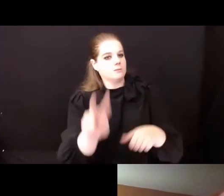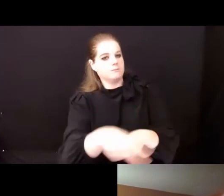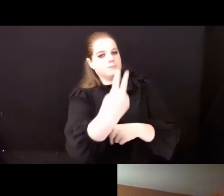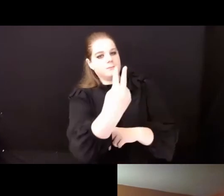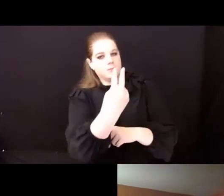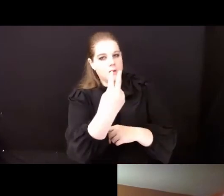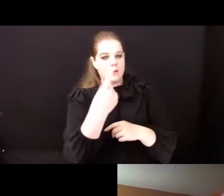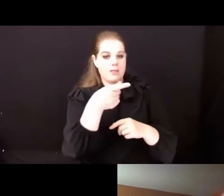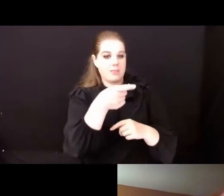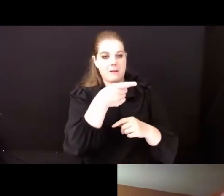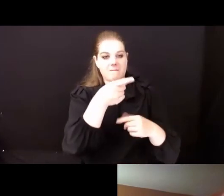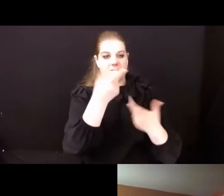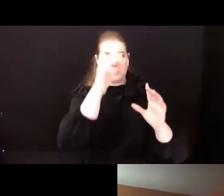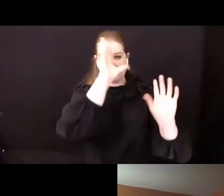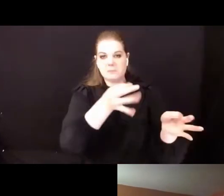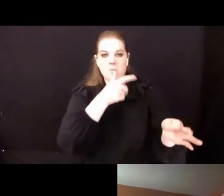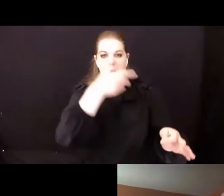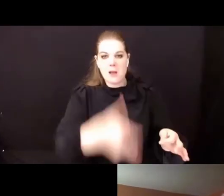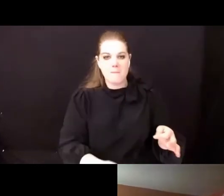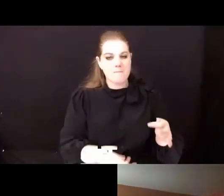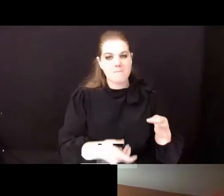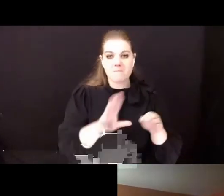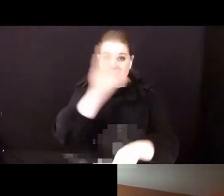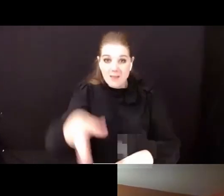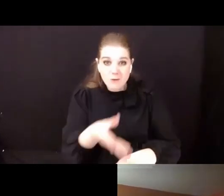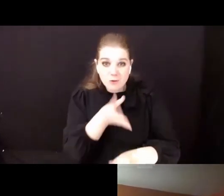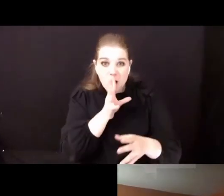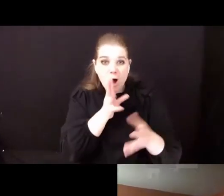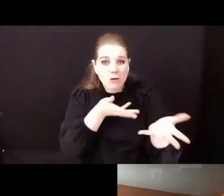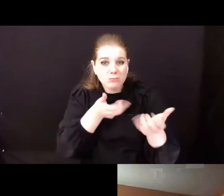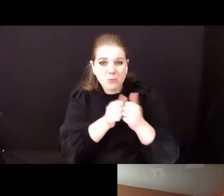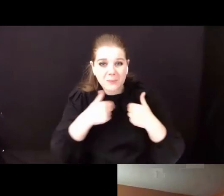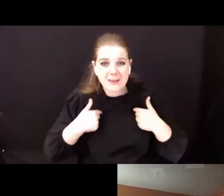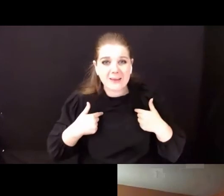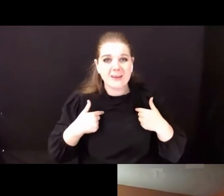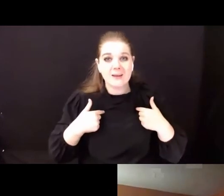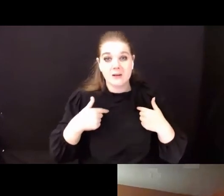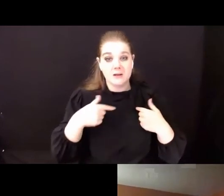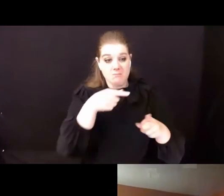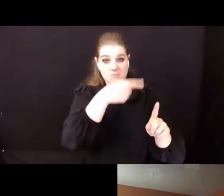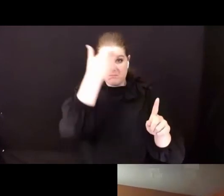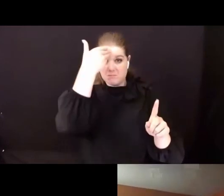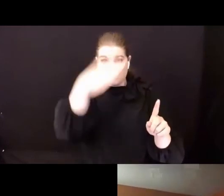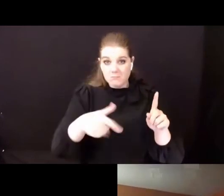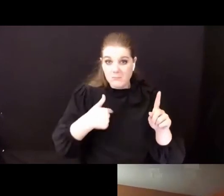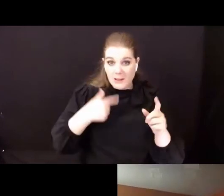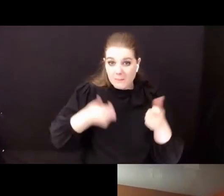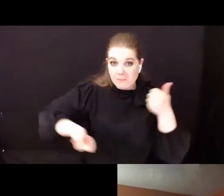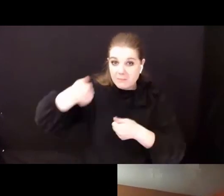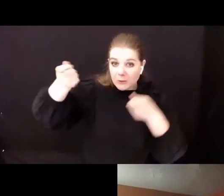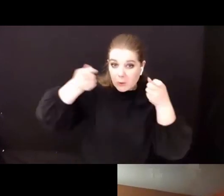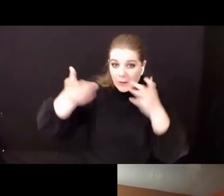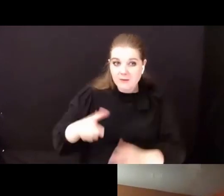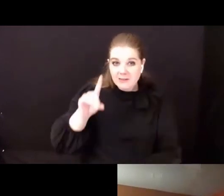even talking to me. They Yes. don't know that I'm director of disability